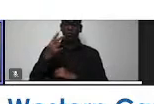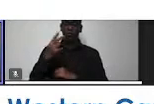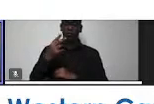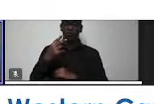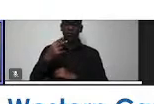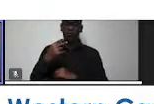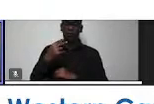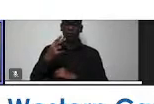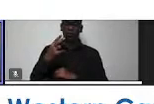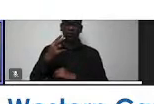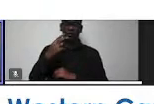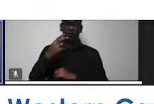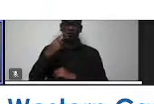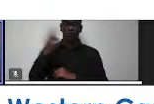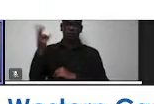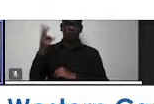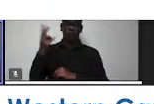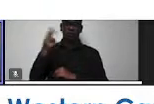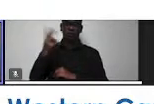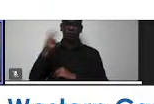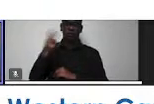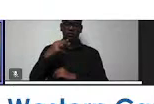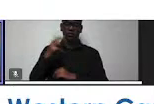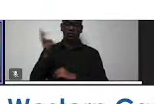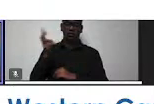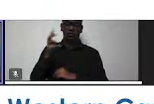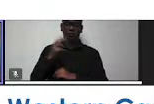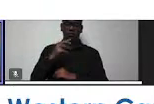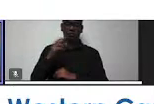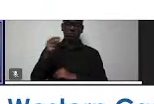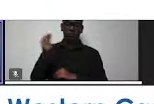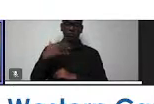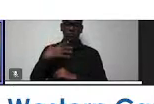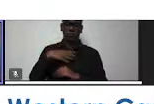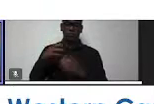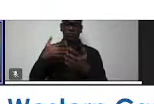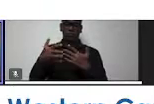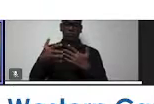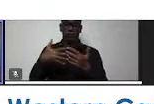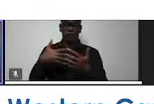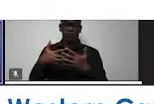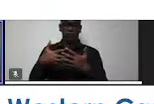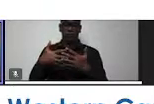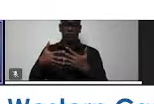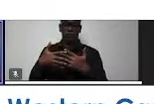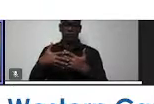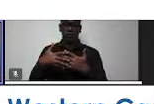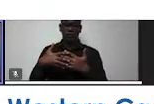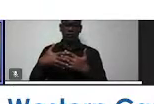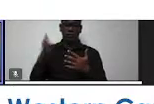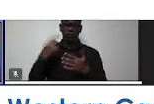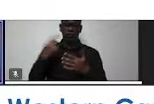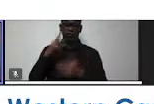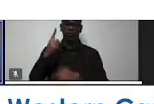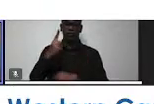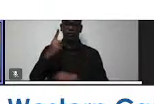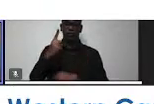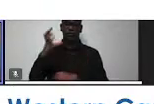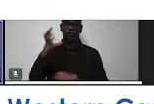raisins and other vegetable subs category, there's been actually exponential growth in here actually of about